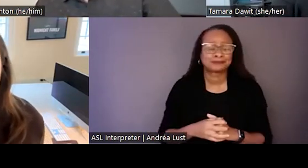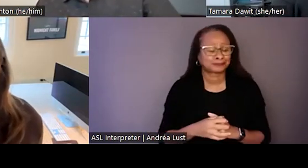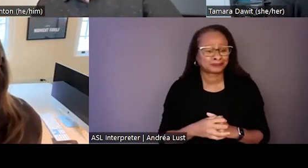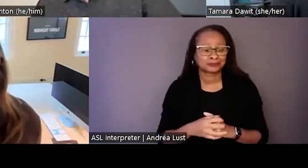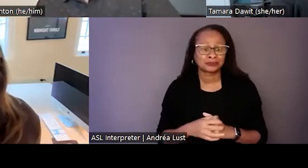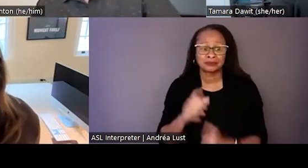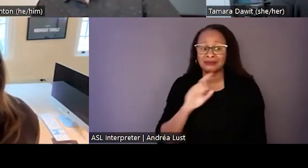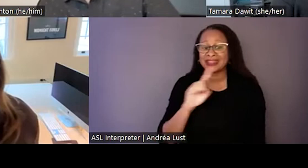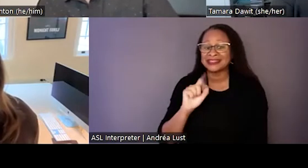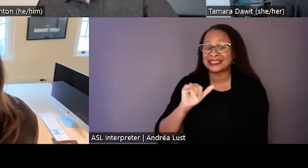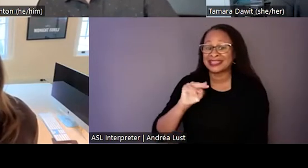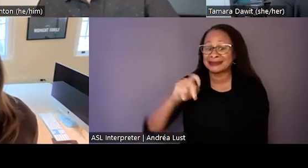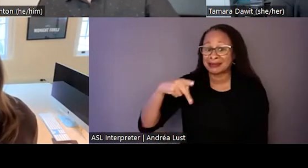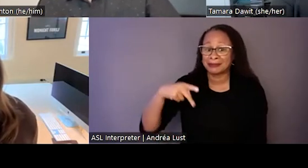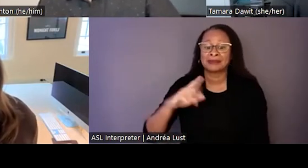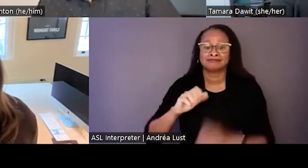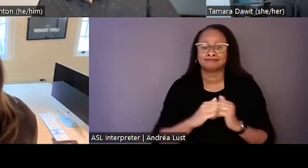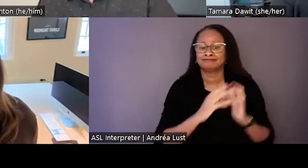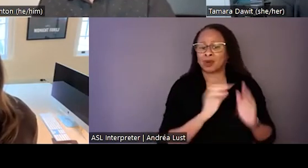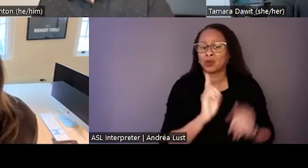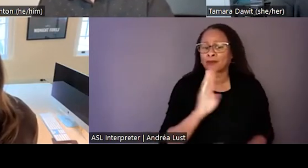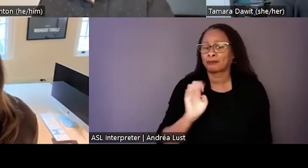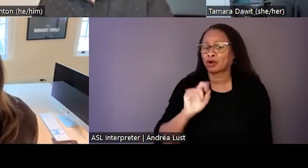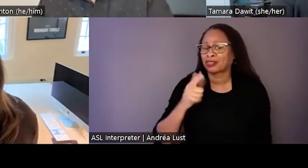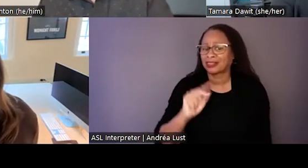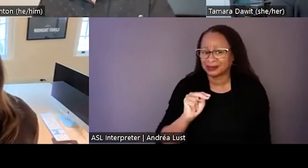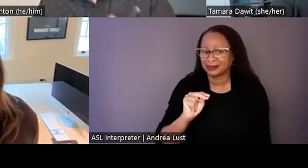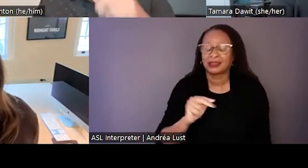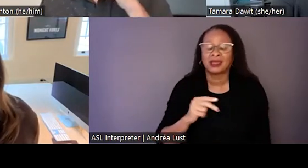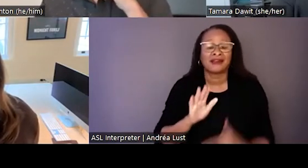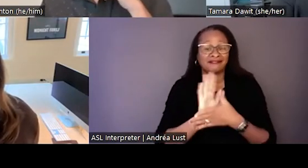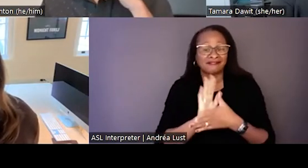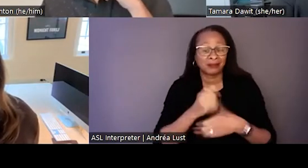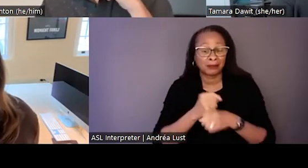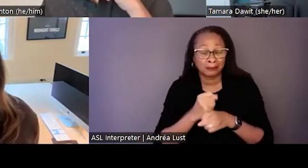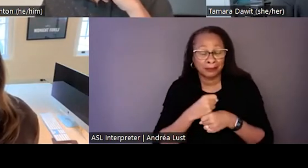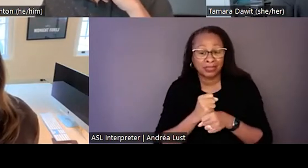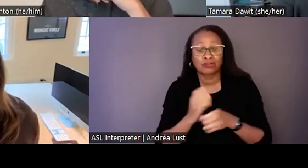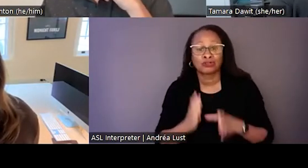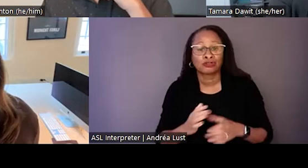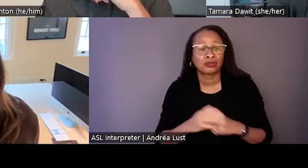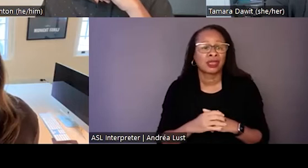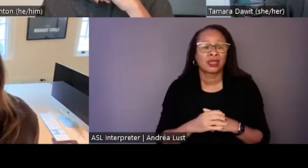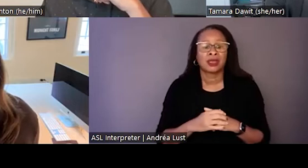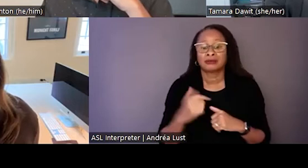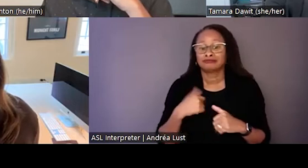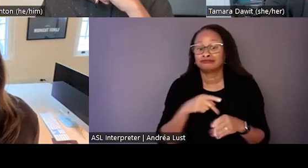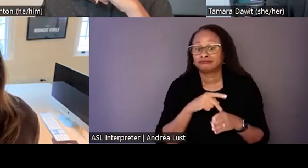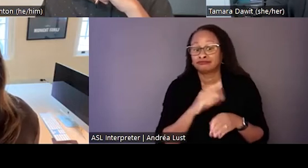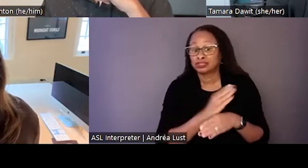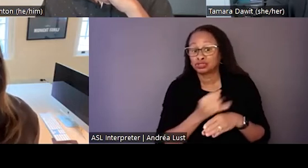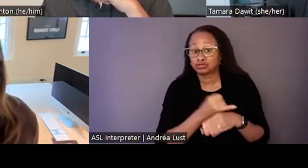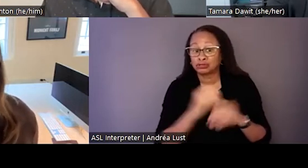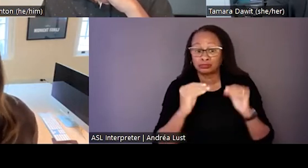I'm Zeynep, as I said, I'm based in Berlin. I'm a filmmaker and an industry professional working